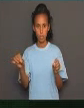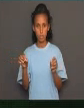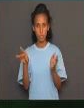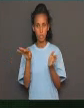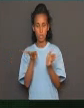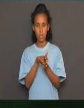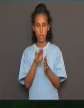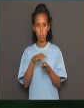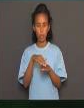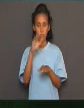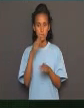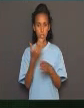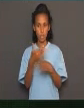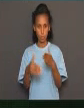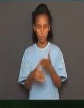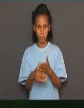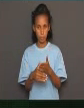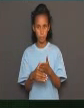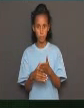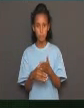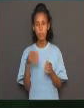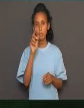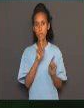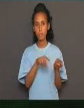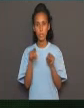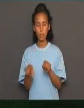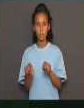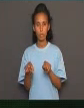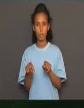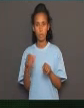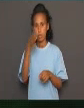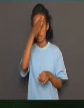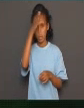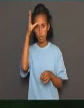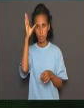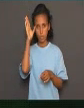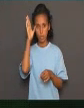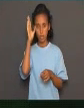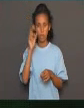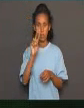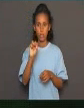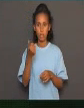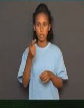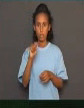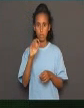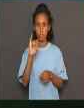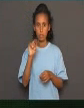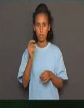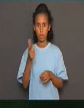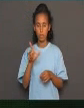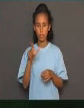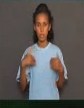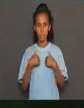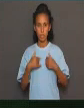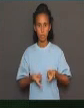500 meters above sea level. It also contains Gambela National